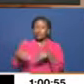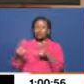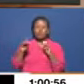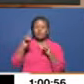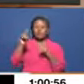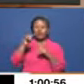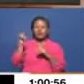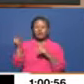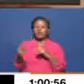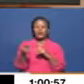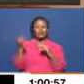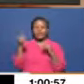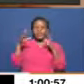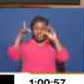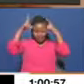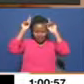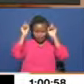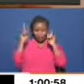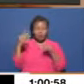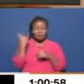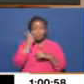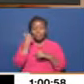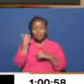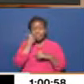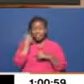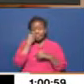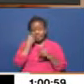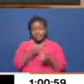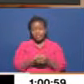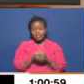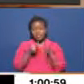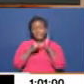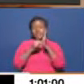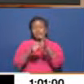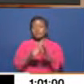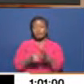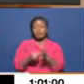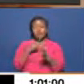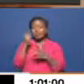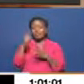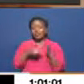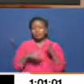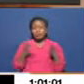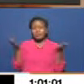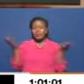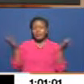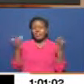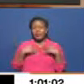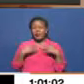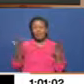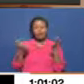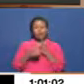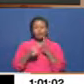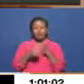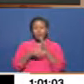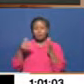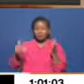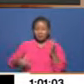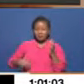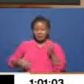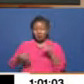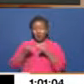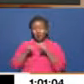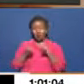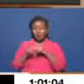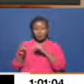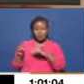mysterious disease. The disease symptoms have been described as having a distended abdomen on the left side behind